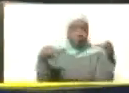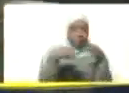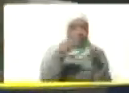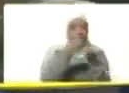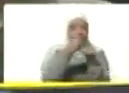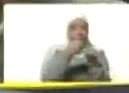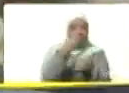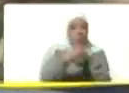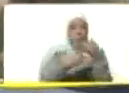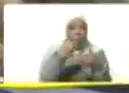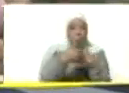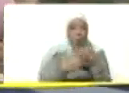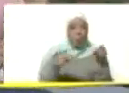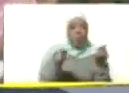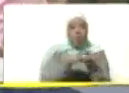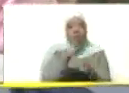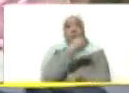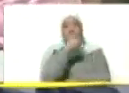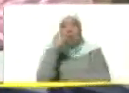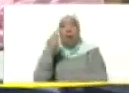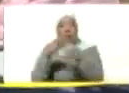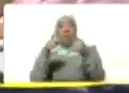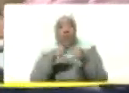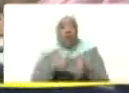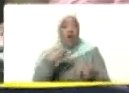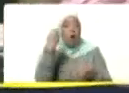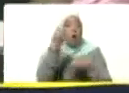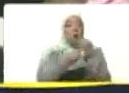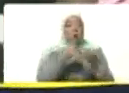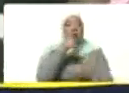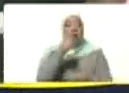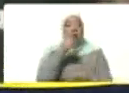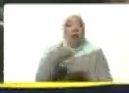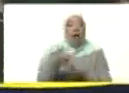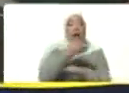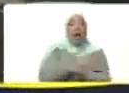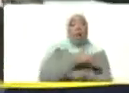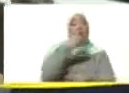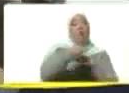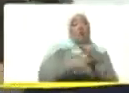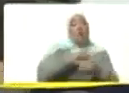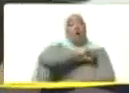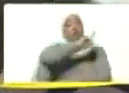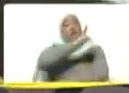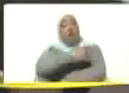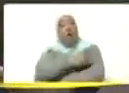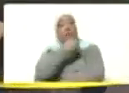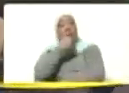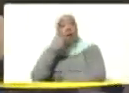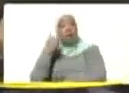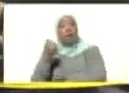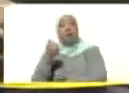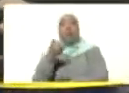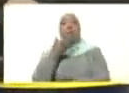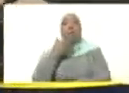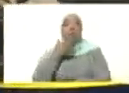in which the strengths and weaknesses de forma que las debilidades y las fortalezas of